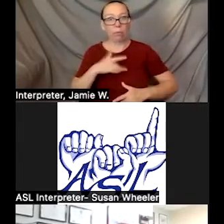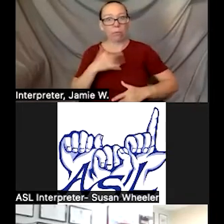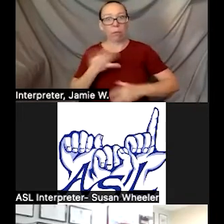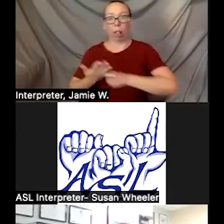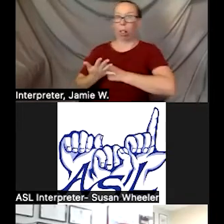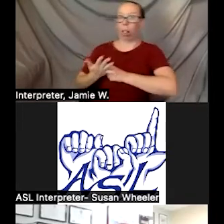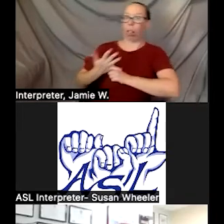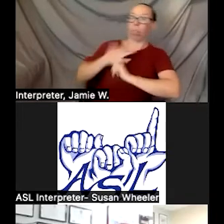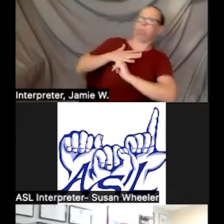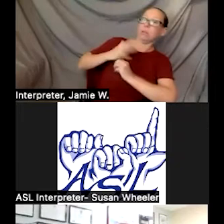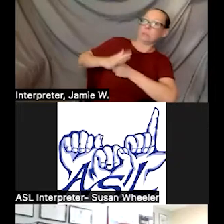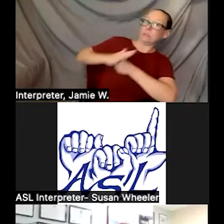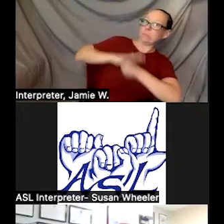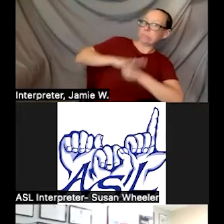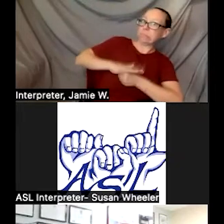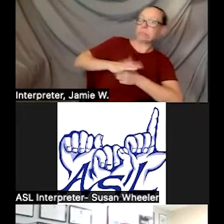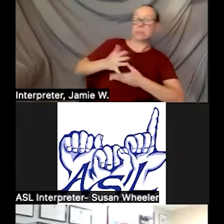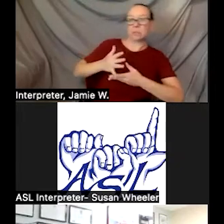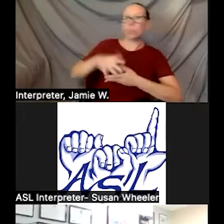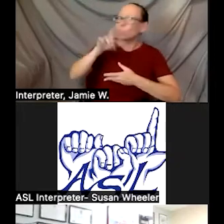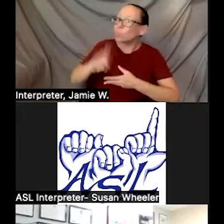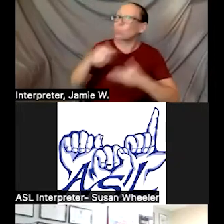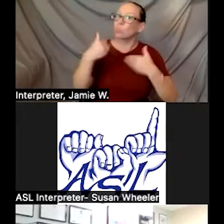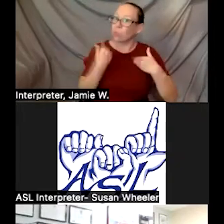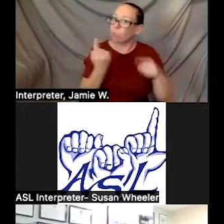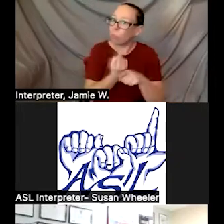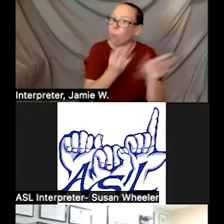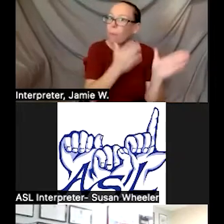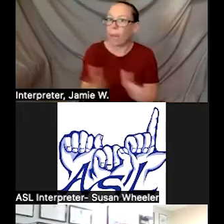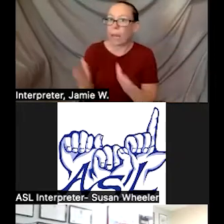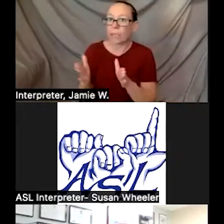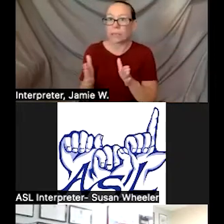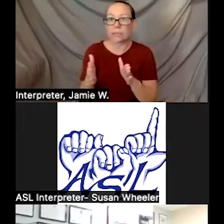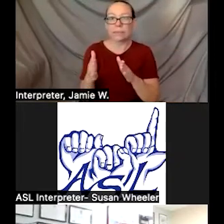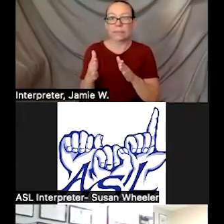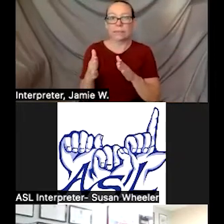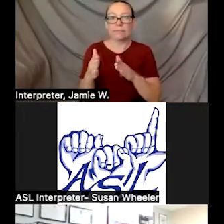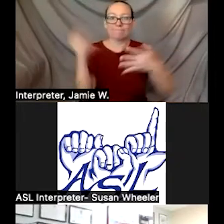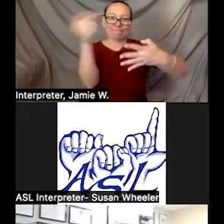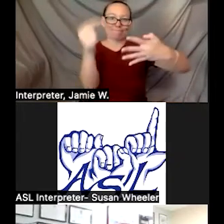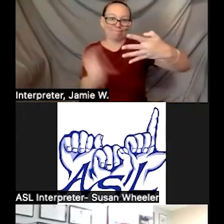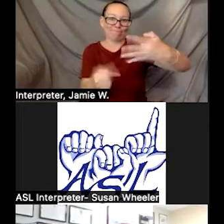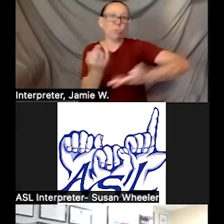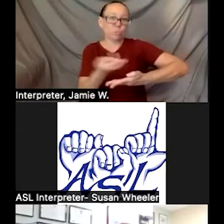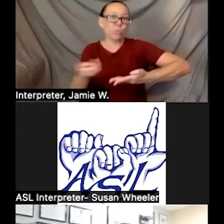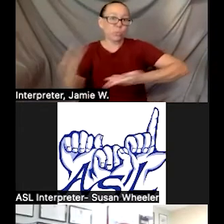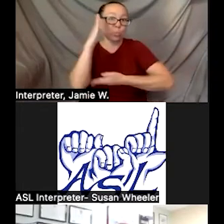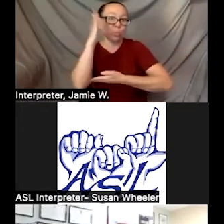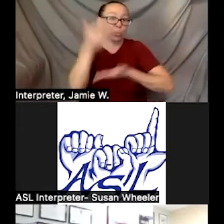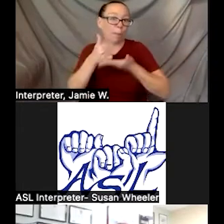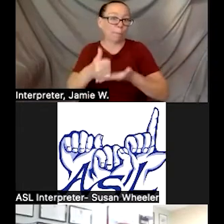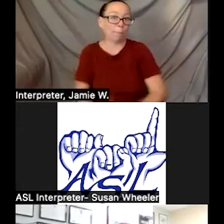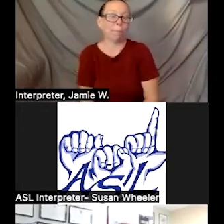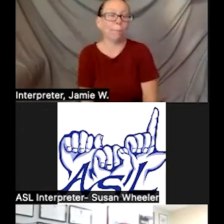situation if you haven't done pre-planning with that. And these are some of the resources that can help you with that. Next.